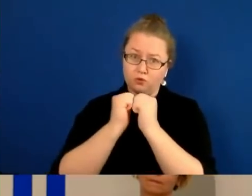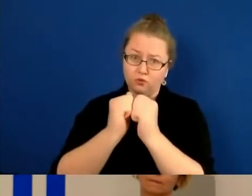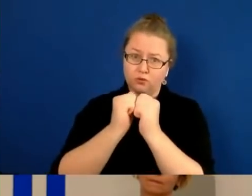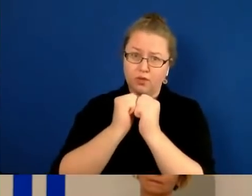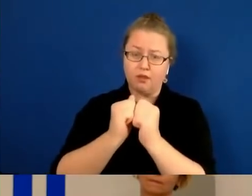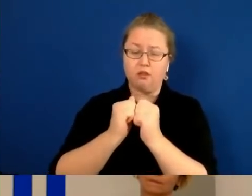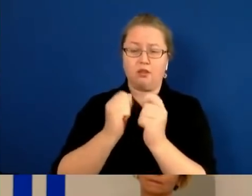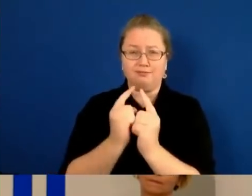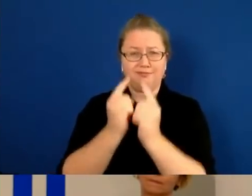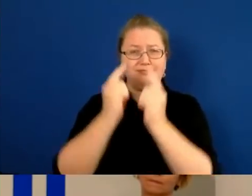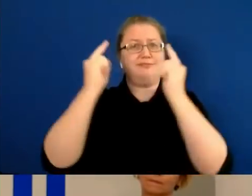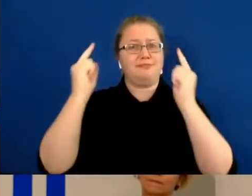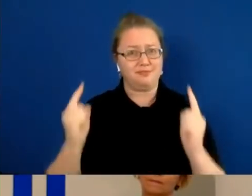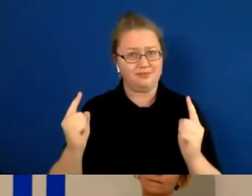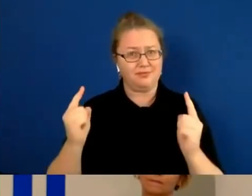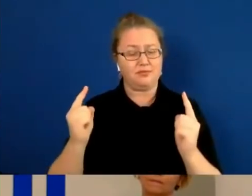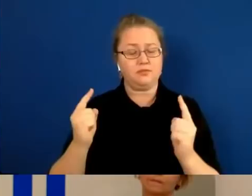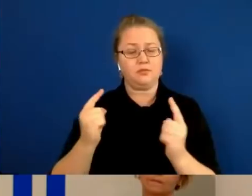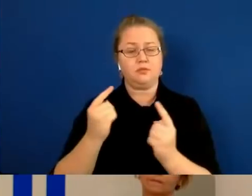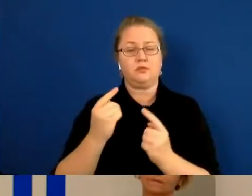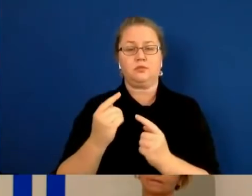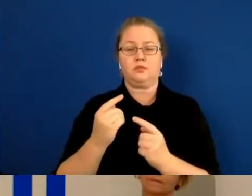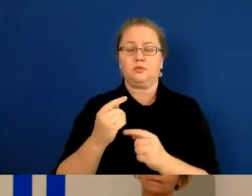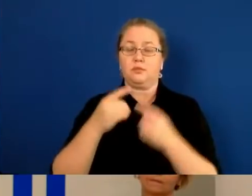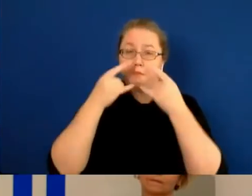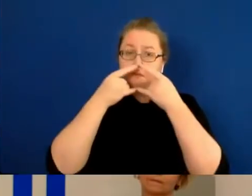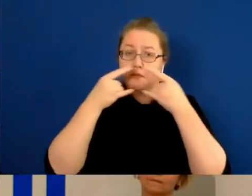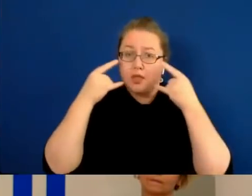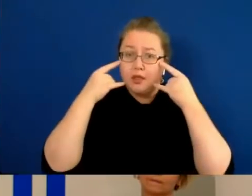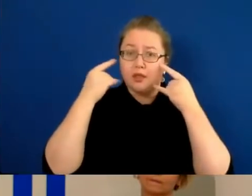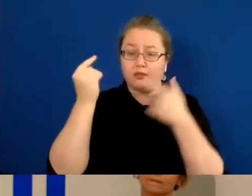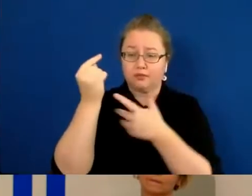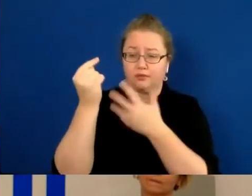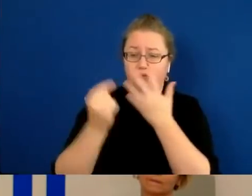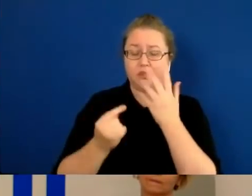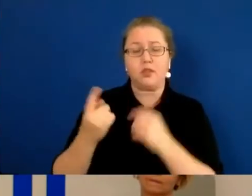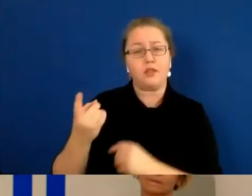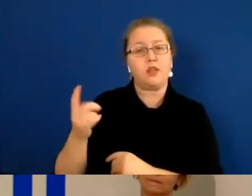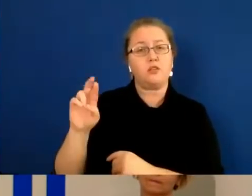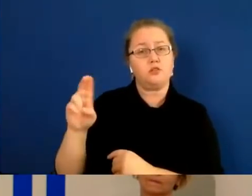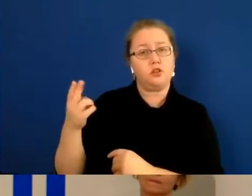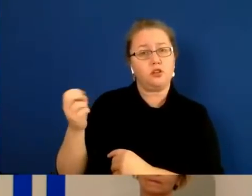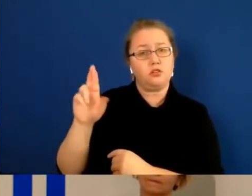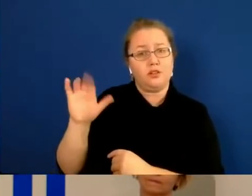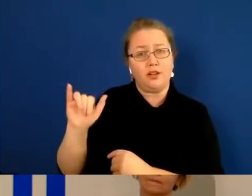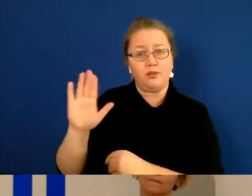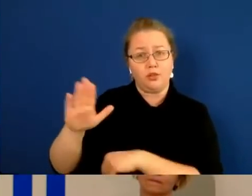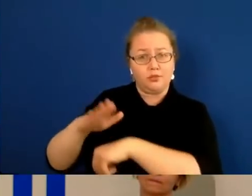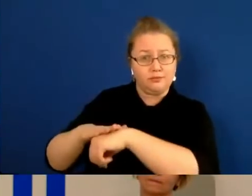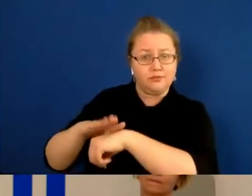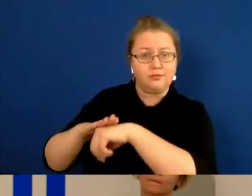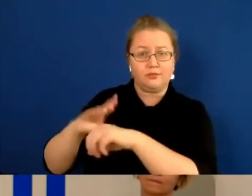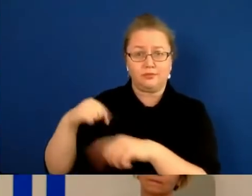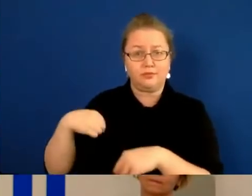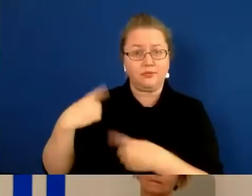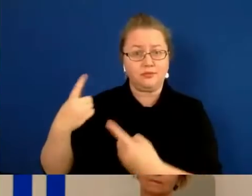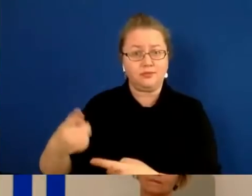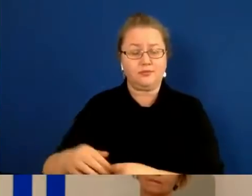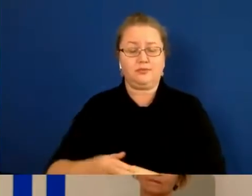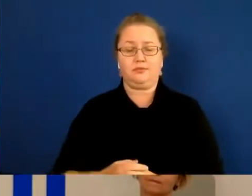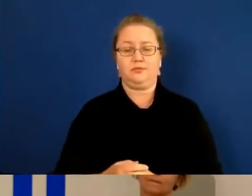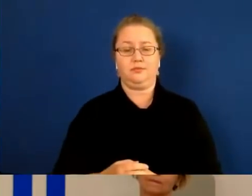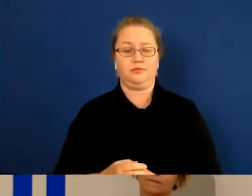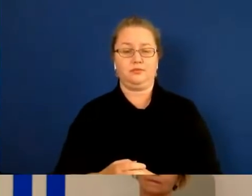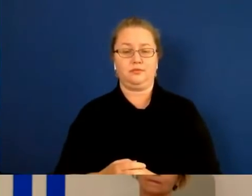are grateful for everyone who's worked there. And we wanted to be also with the people of Fraser Health who are dealing with COVID-19 right now more than